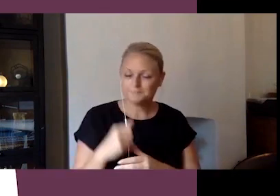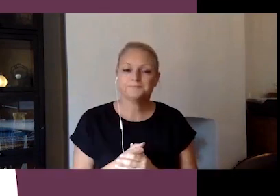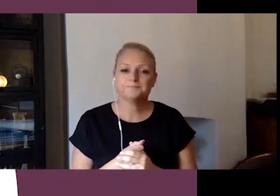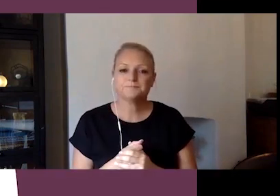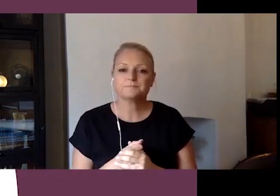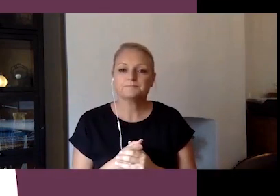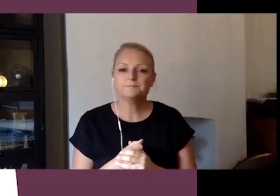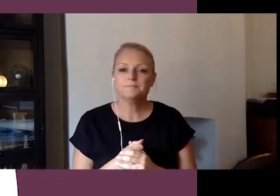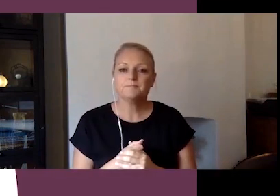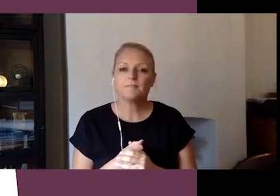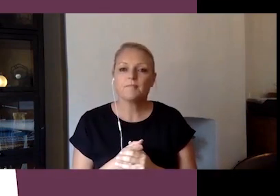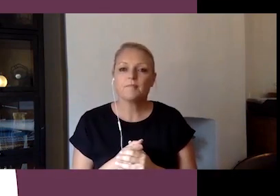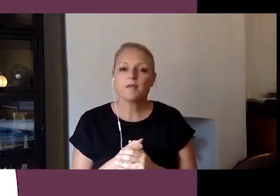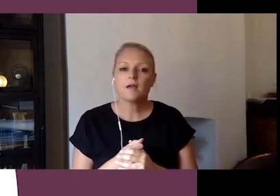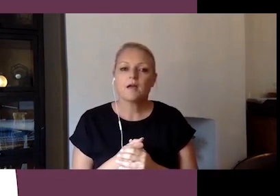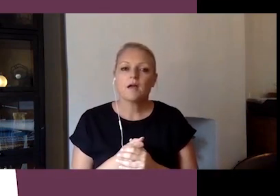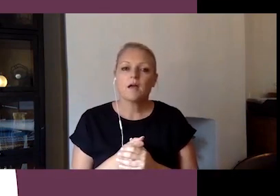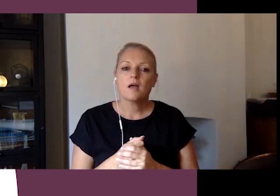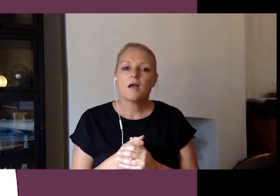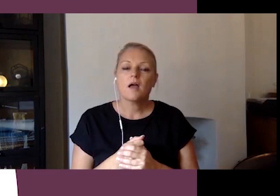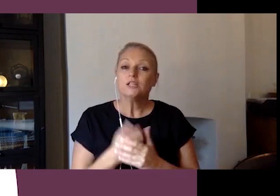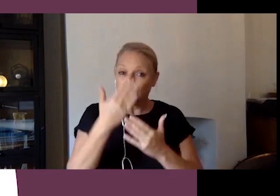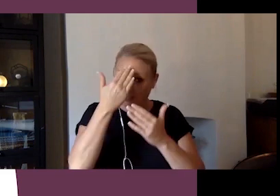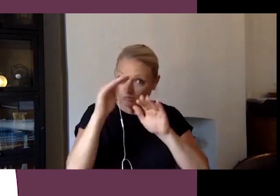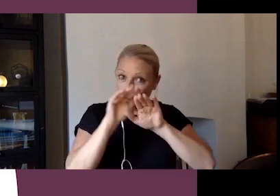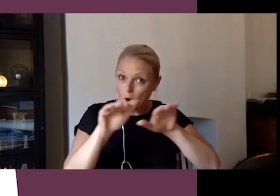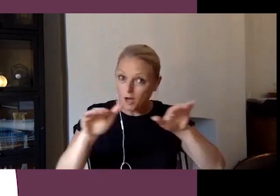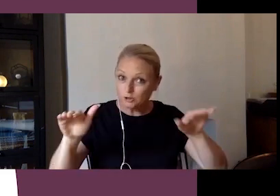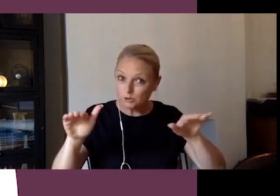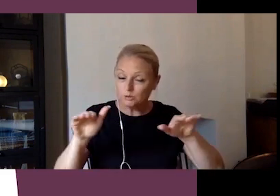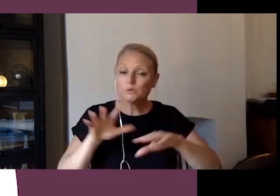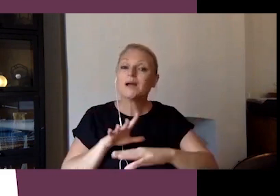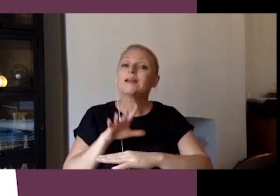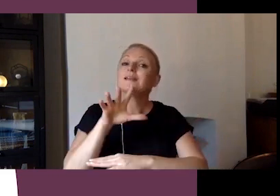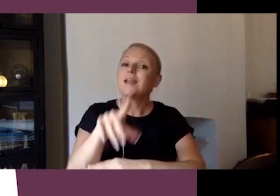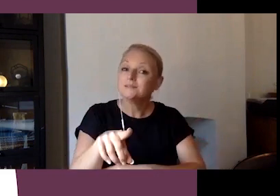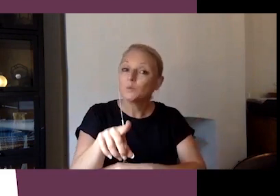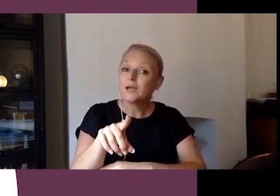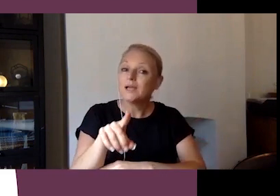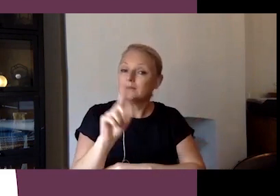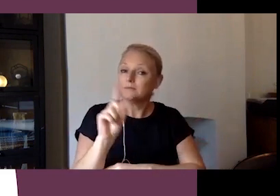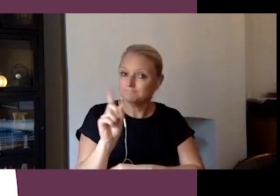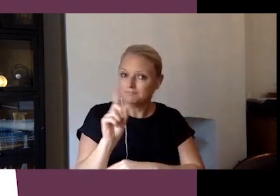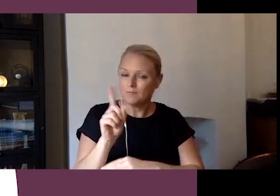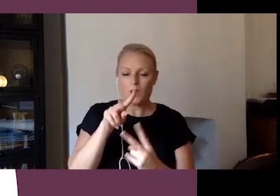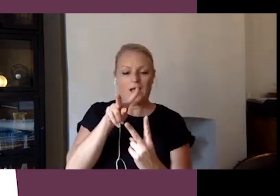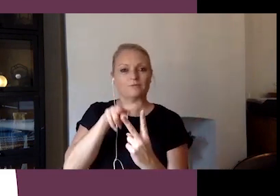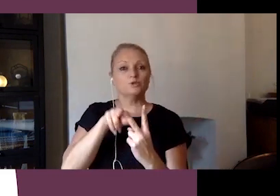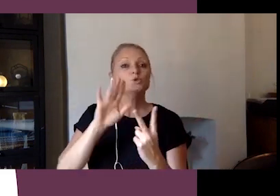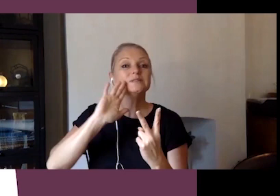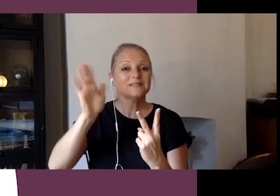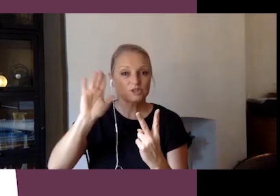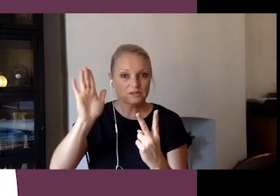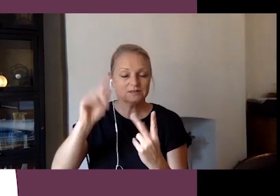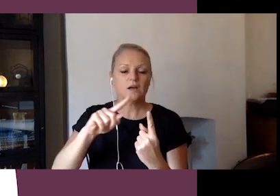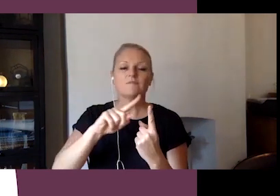Just before we say goodbye, a quick reminder that next week our 2 sessions is focused. Our